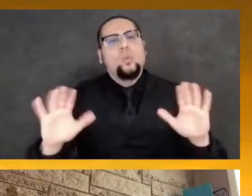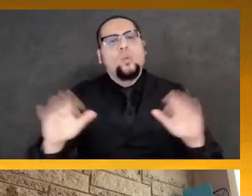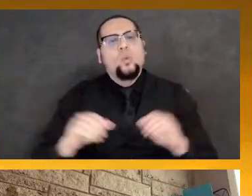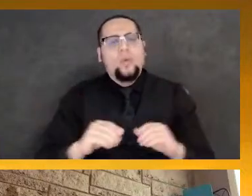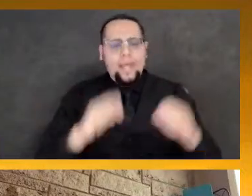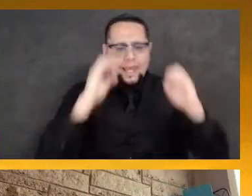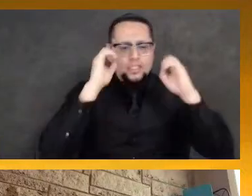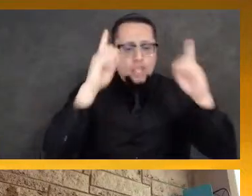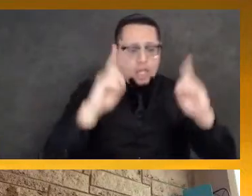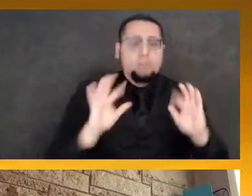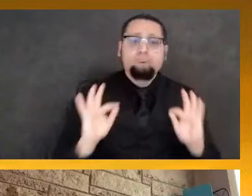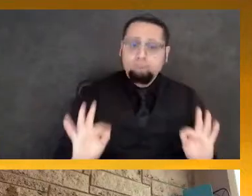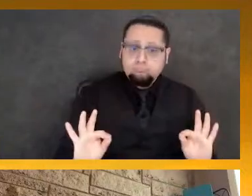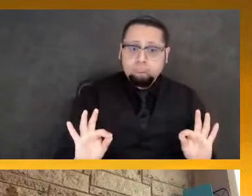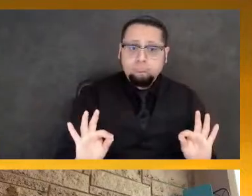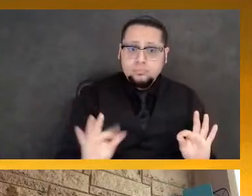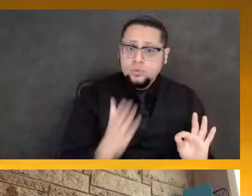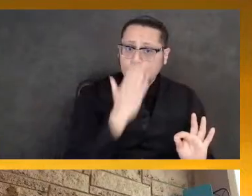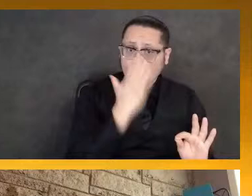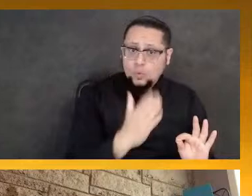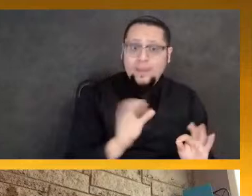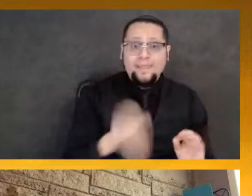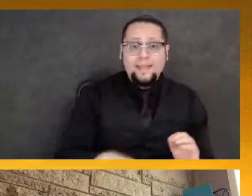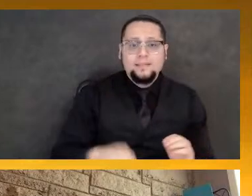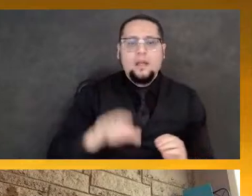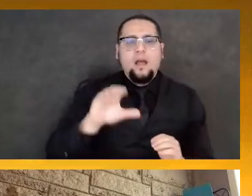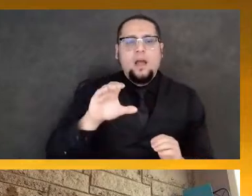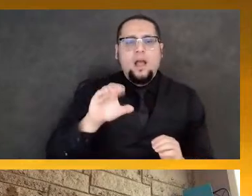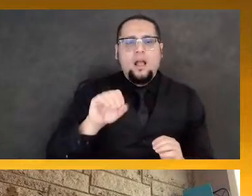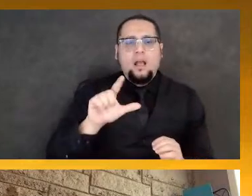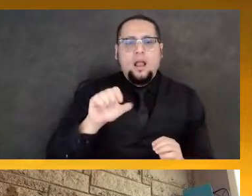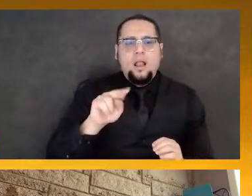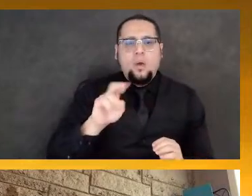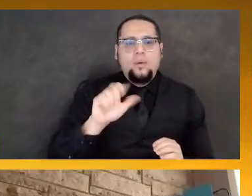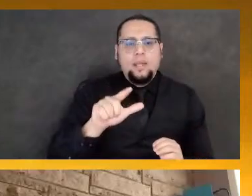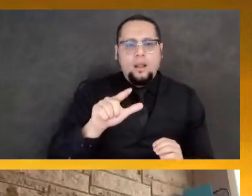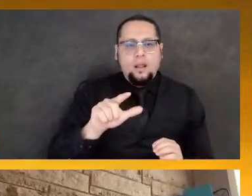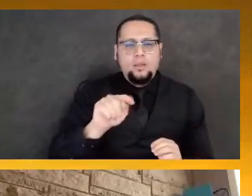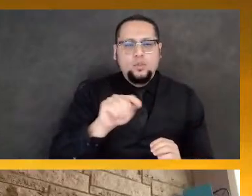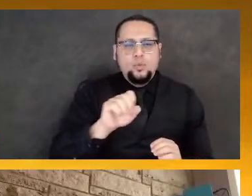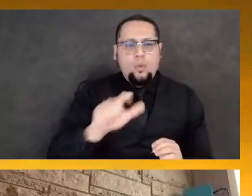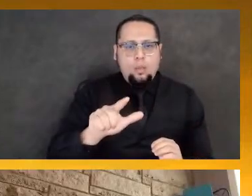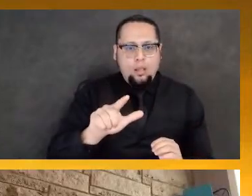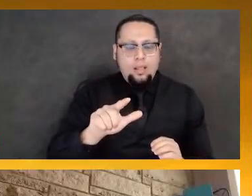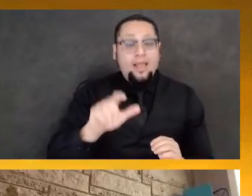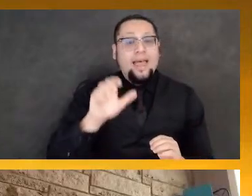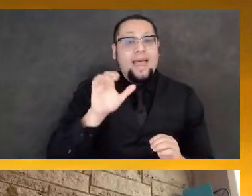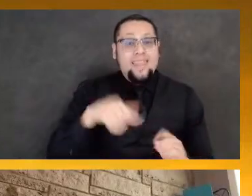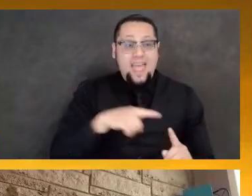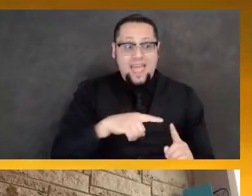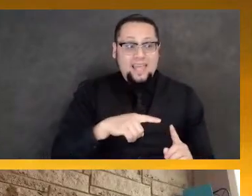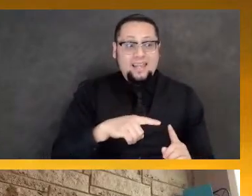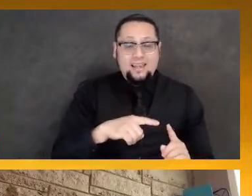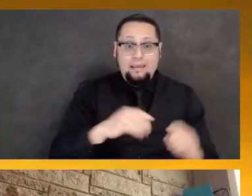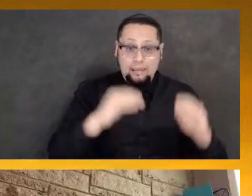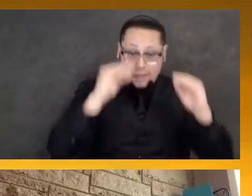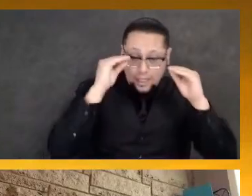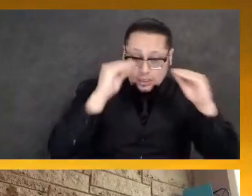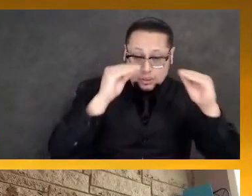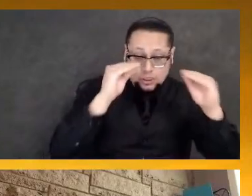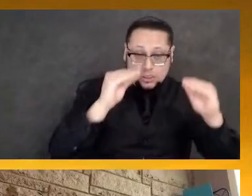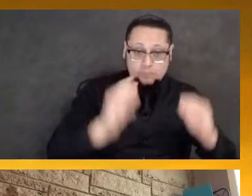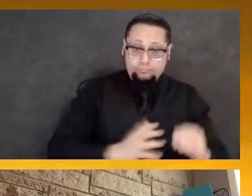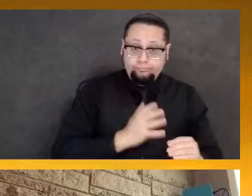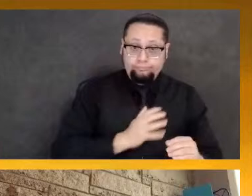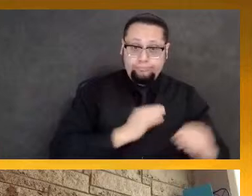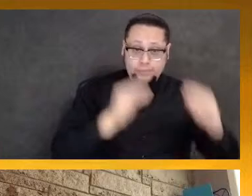is a colonial tool often used as erasure. And so I think this